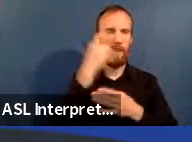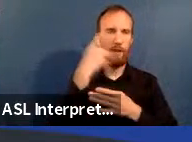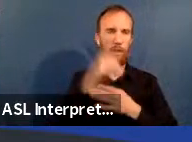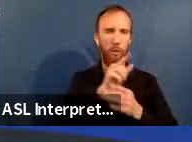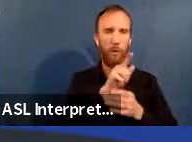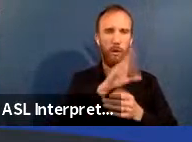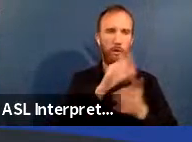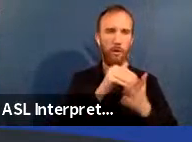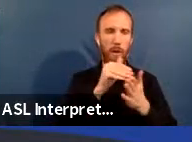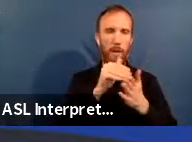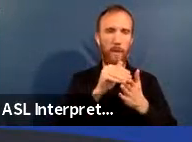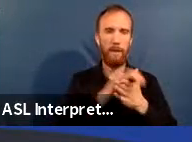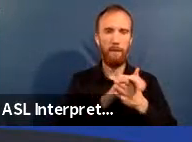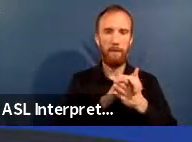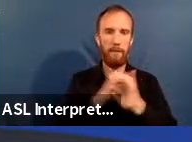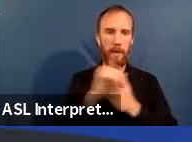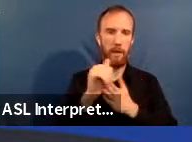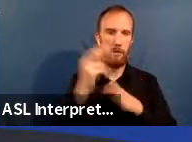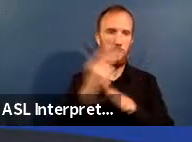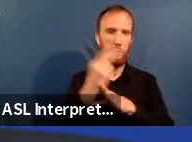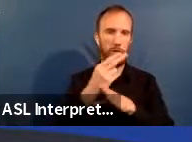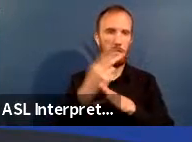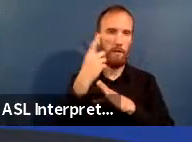to accessibility.